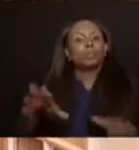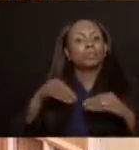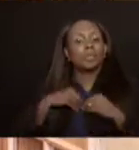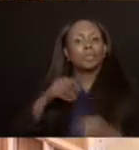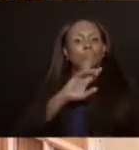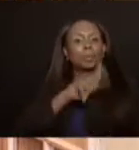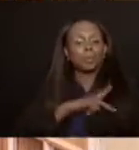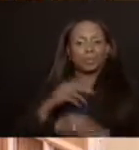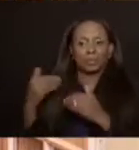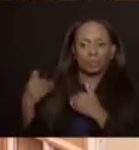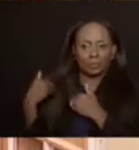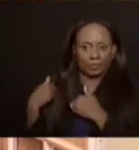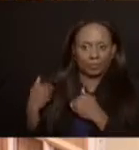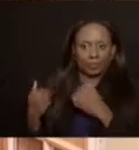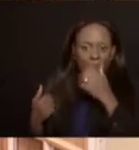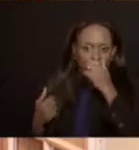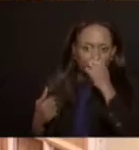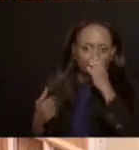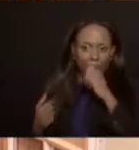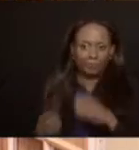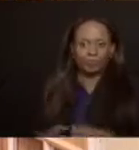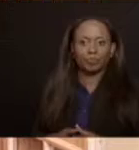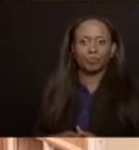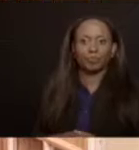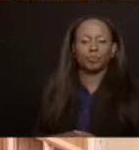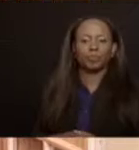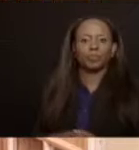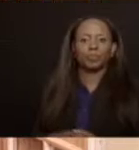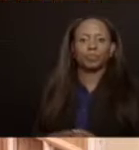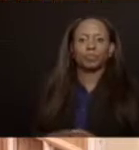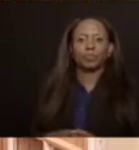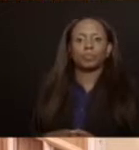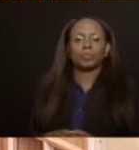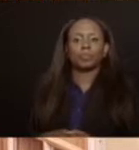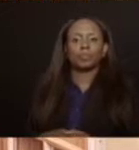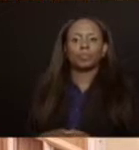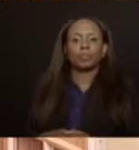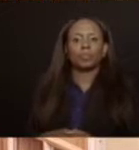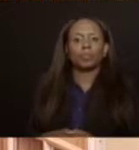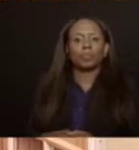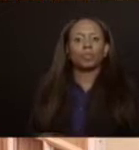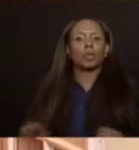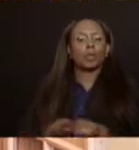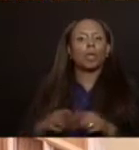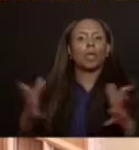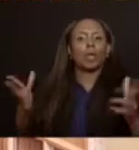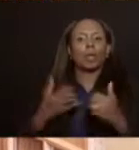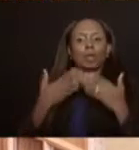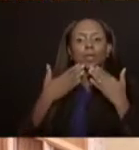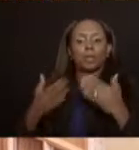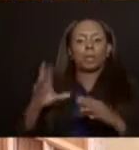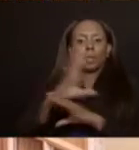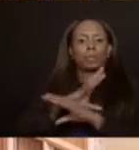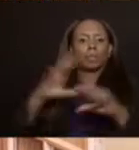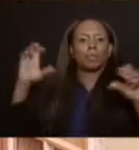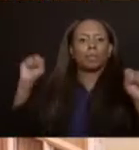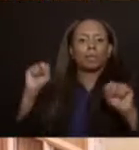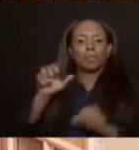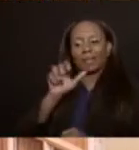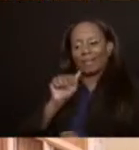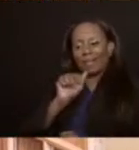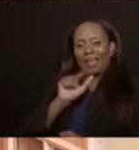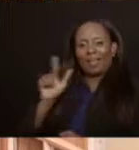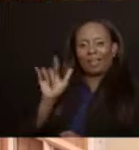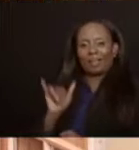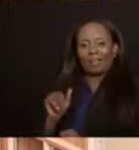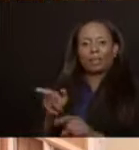the way, one of the things I should have said to you is that we're also getting, and I want to thank President Ali from Guyana again, who